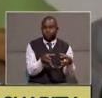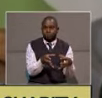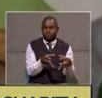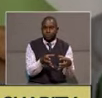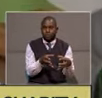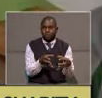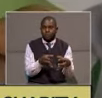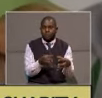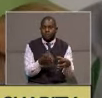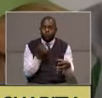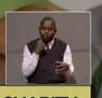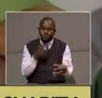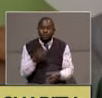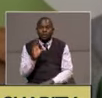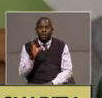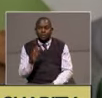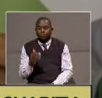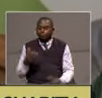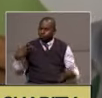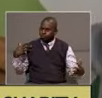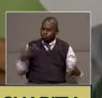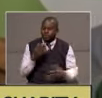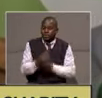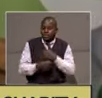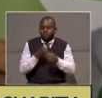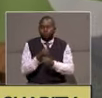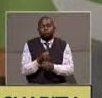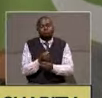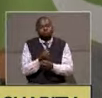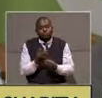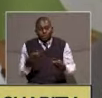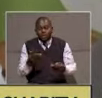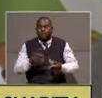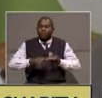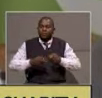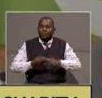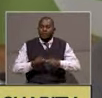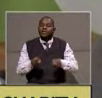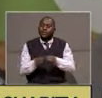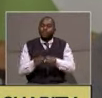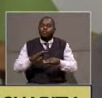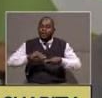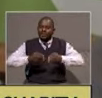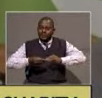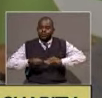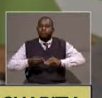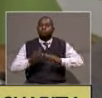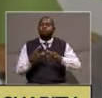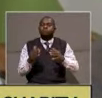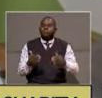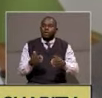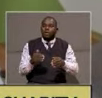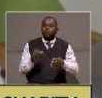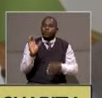As you notice, the club has over the years made several friends and partnerships with the